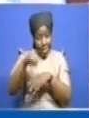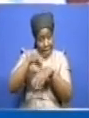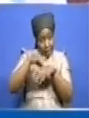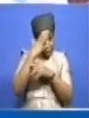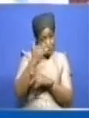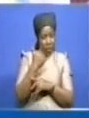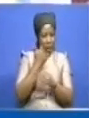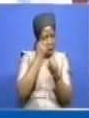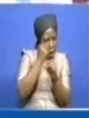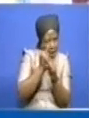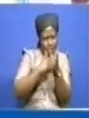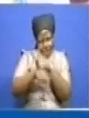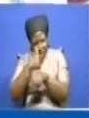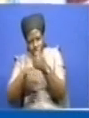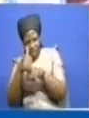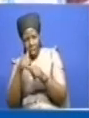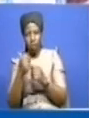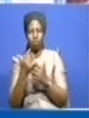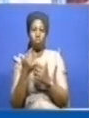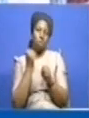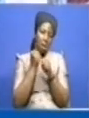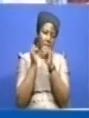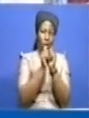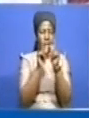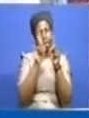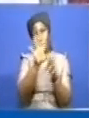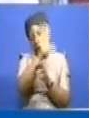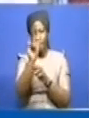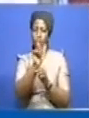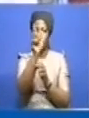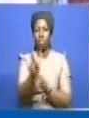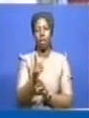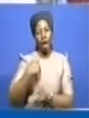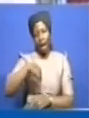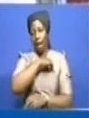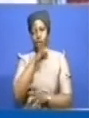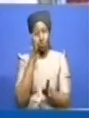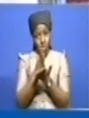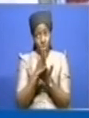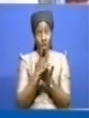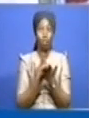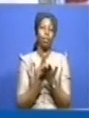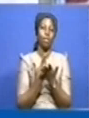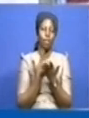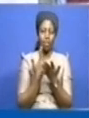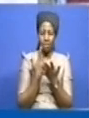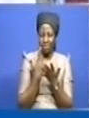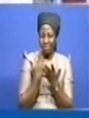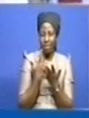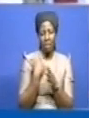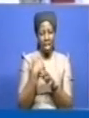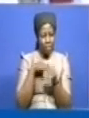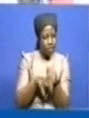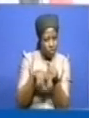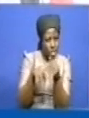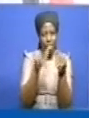of working together as an African continent, we are barely weeks behind the rest of the world. And I think this is the spirit